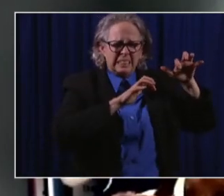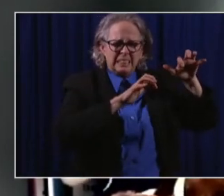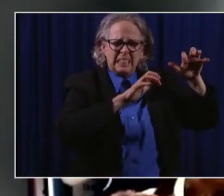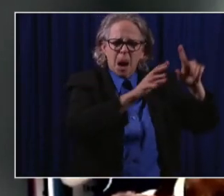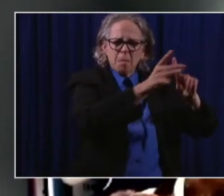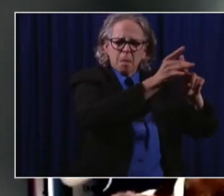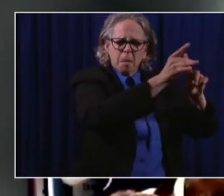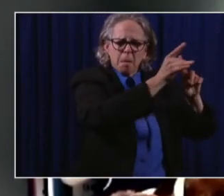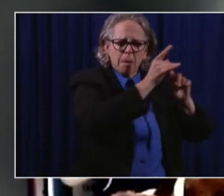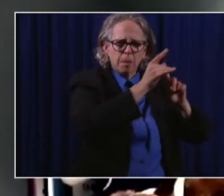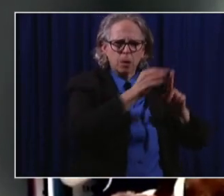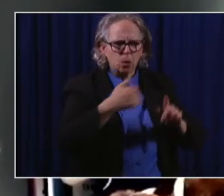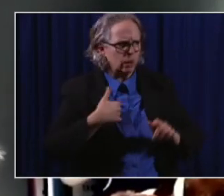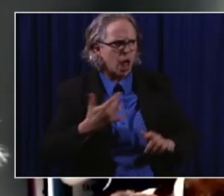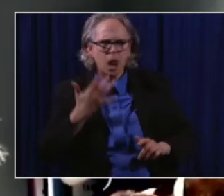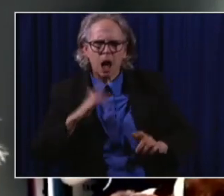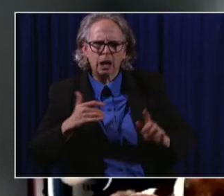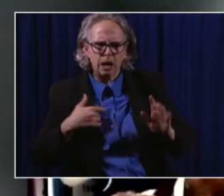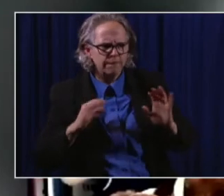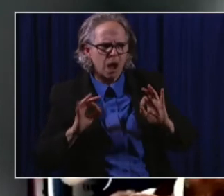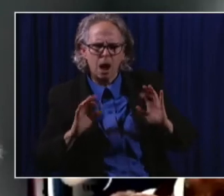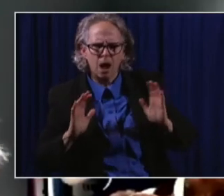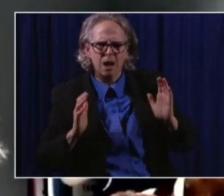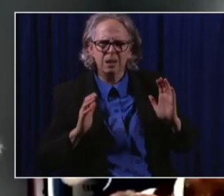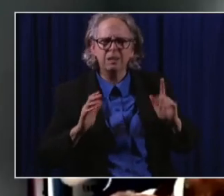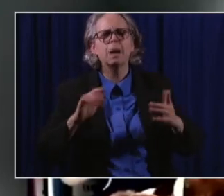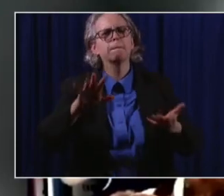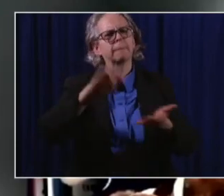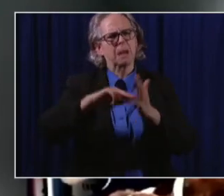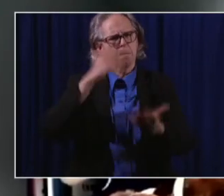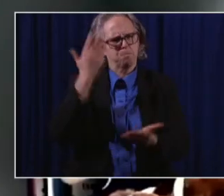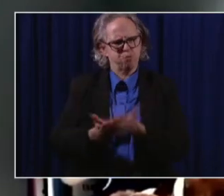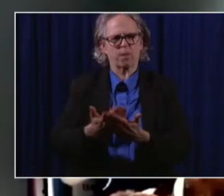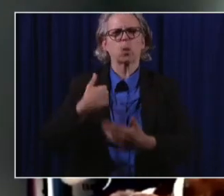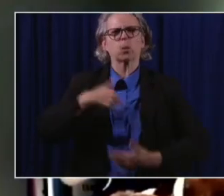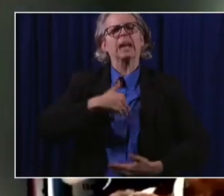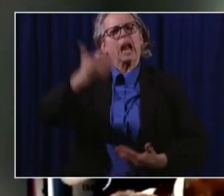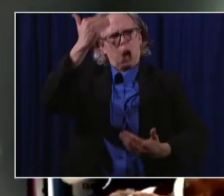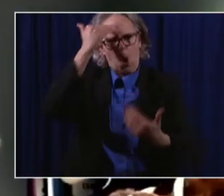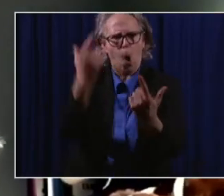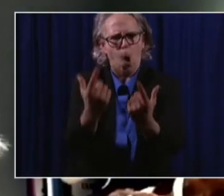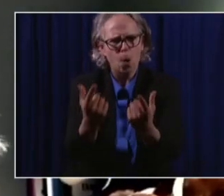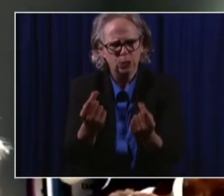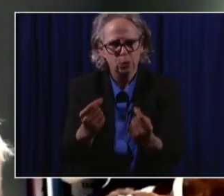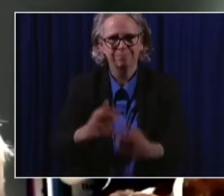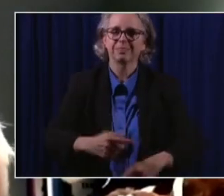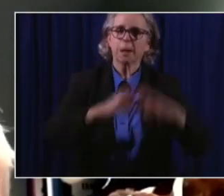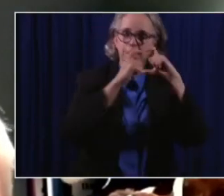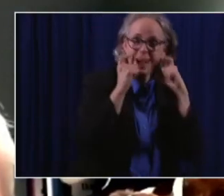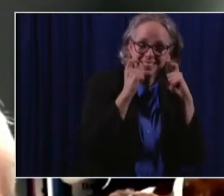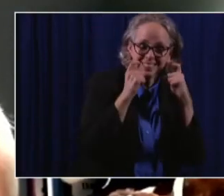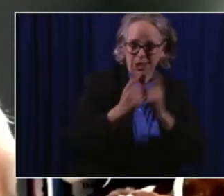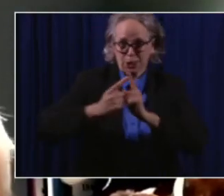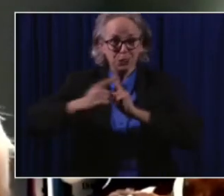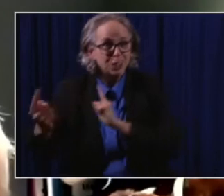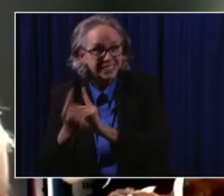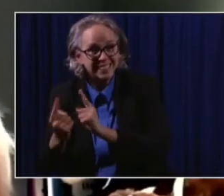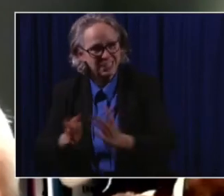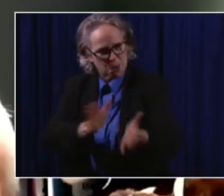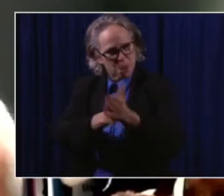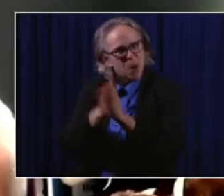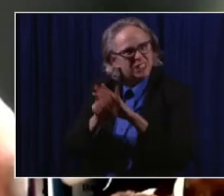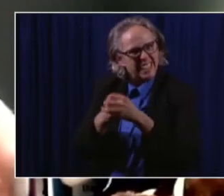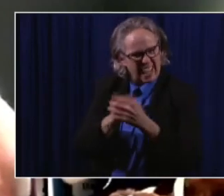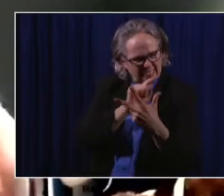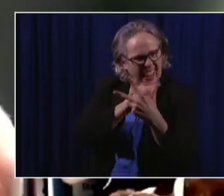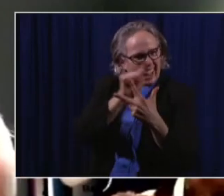the basic stuff. It's staying masked, it's staying social distance, it's washing your hands, it's disinfecting everything. That hasn't changed. I